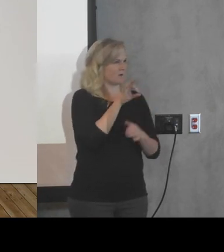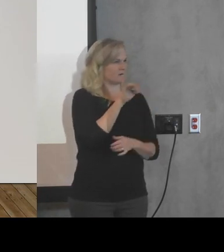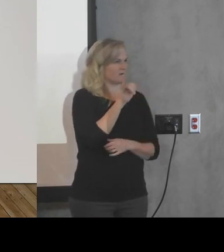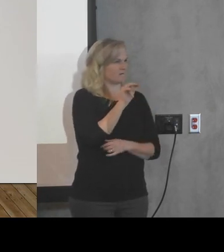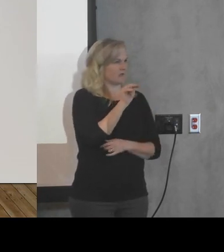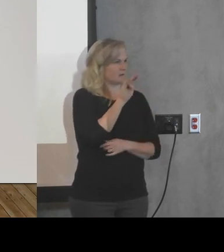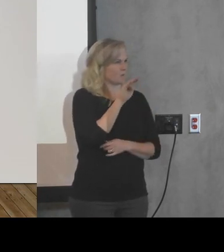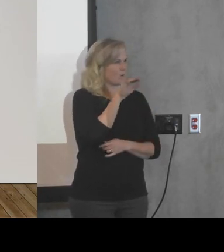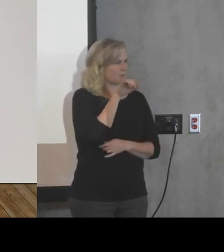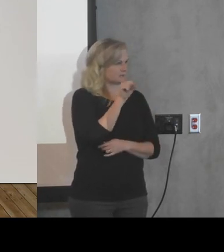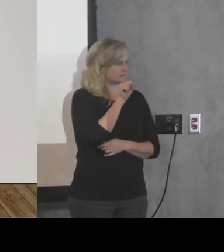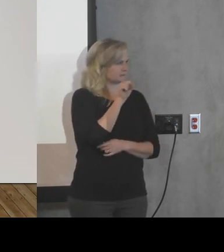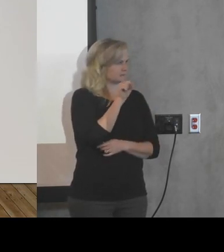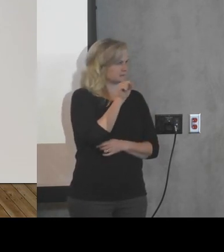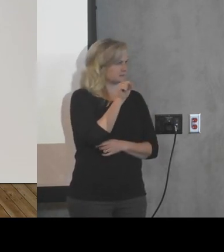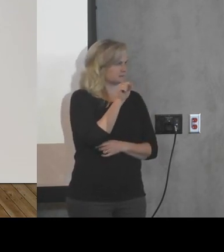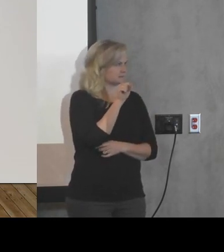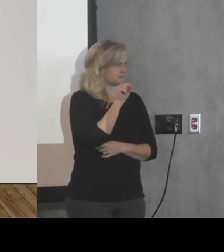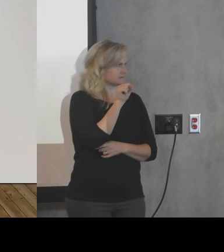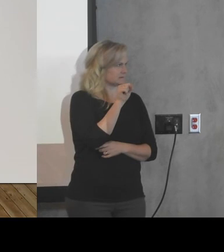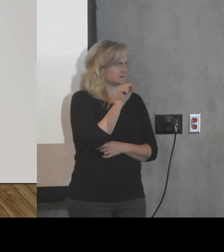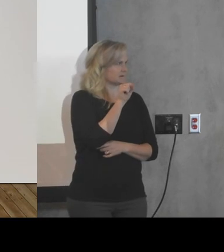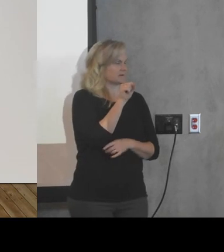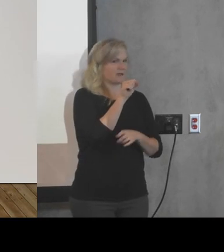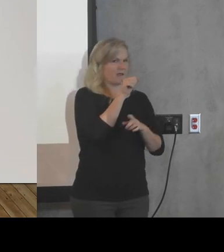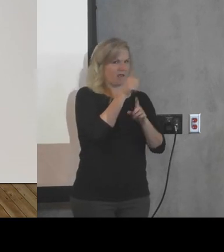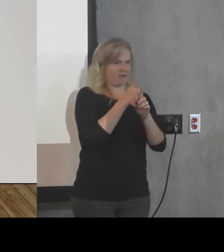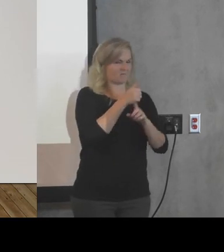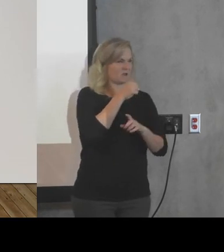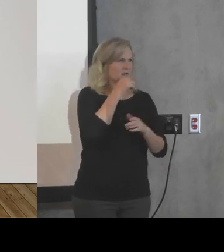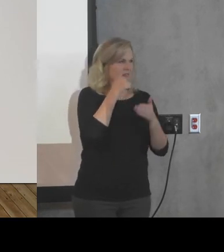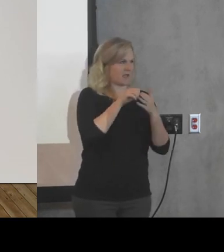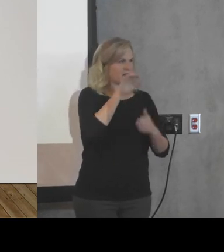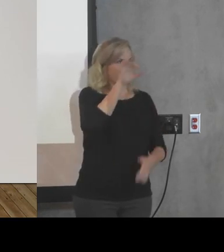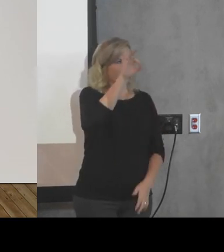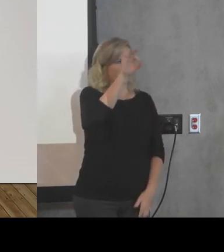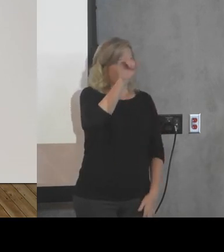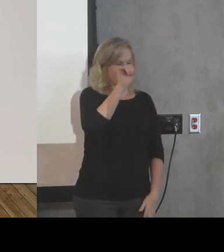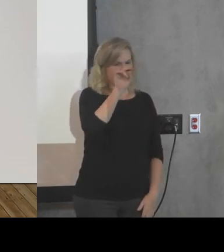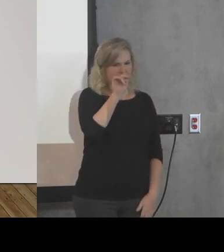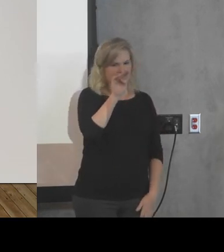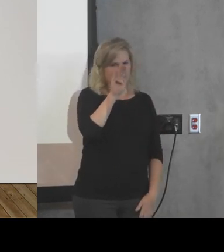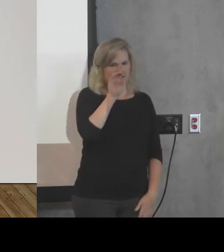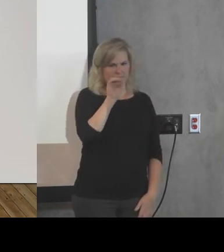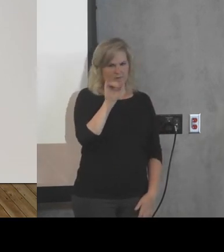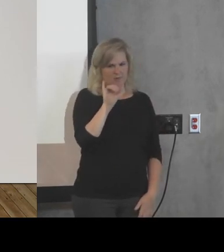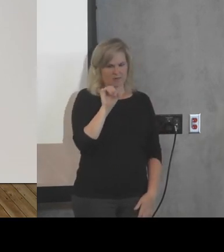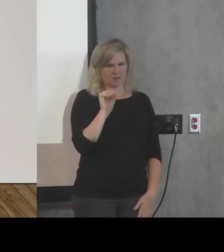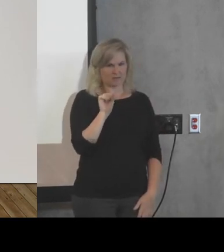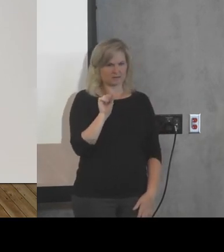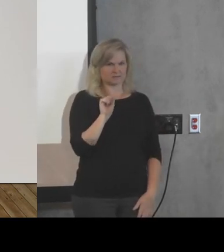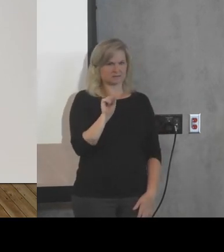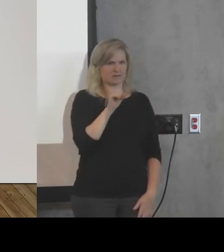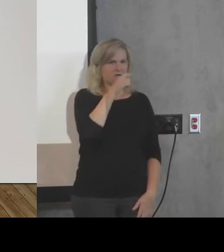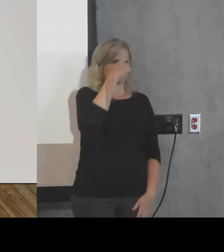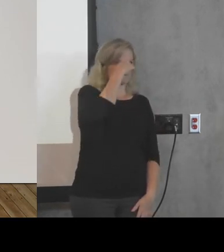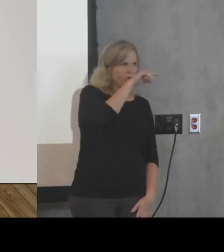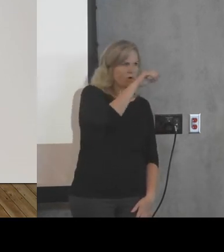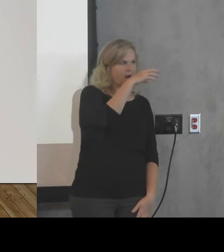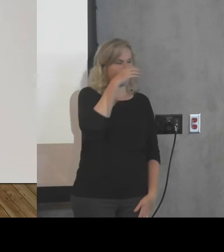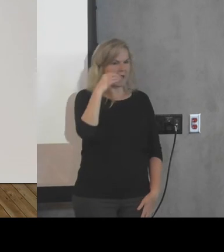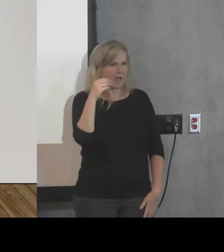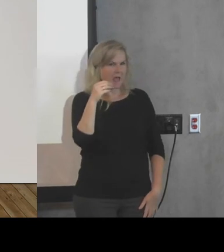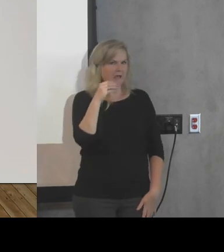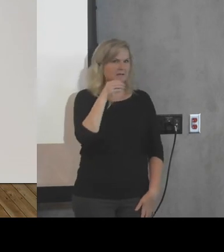fanboys. Every letter in fanboy stands for a word, for, and, nor, but. So many